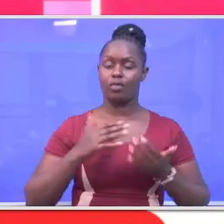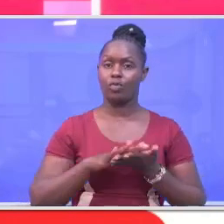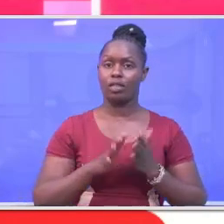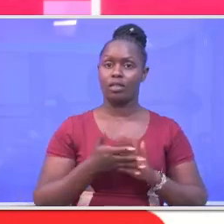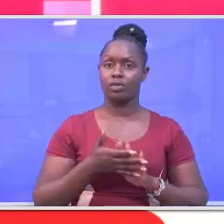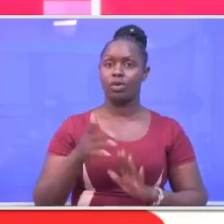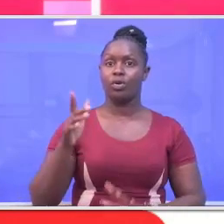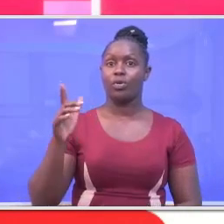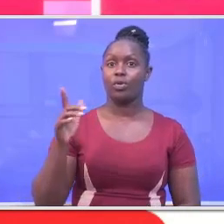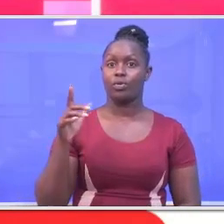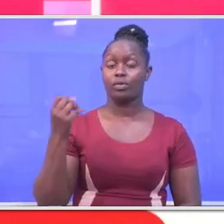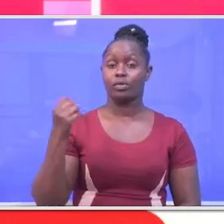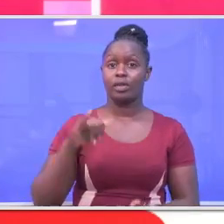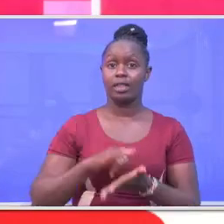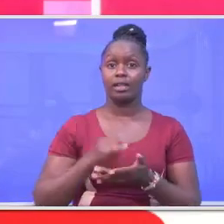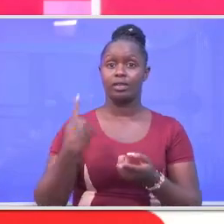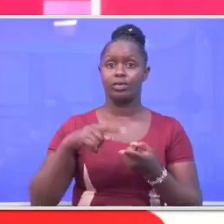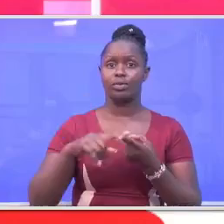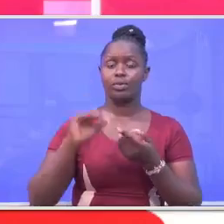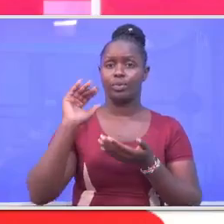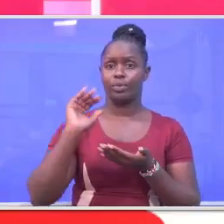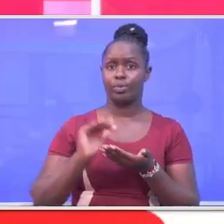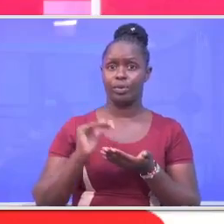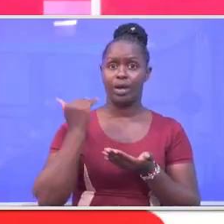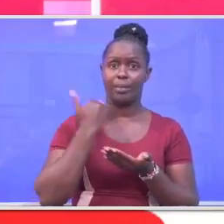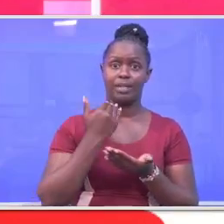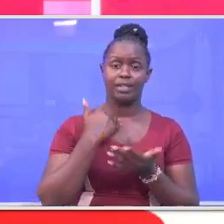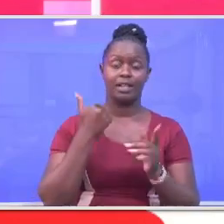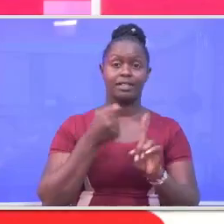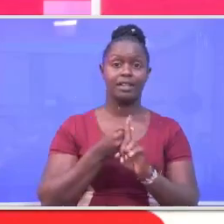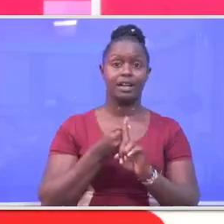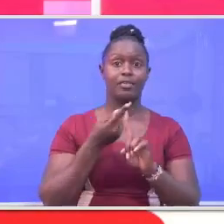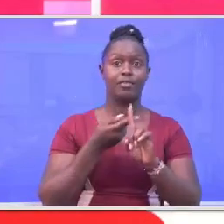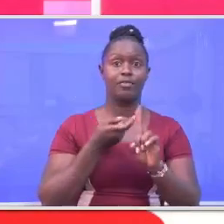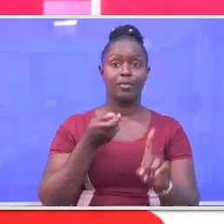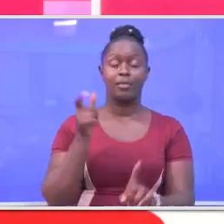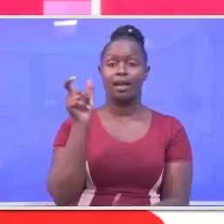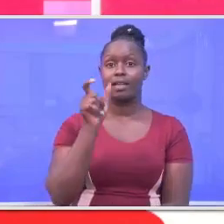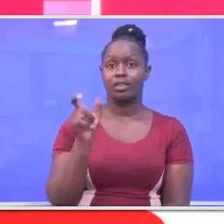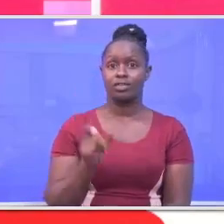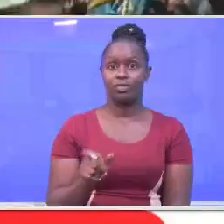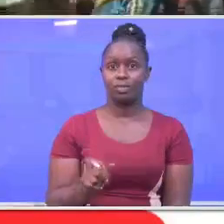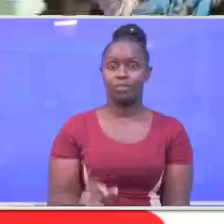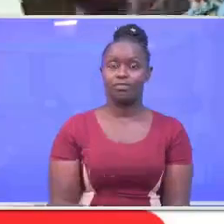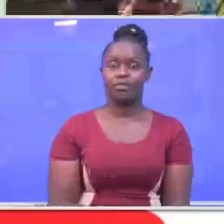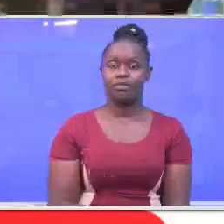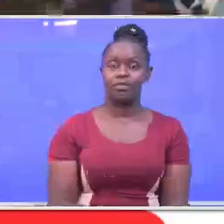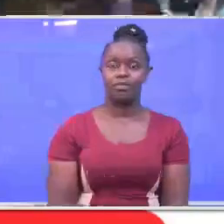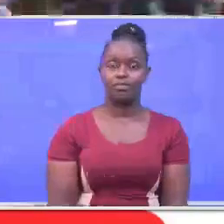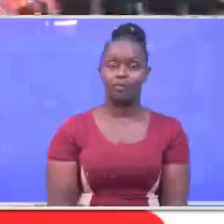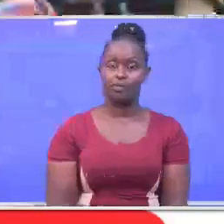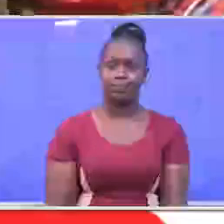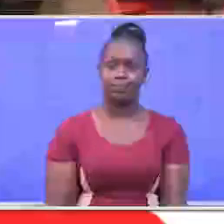Northrift in a bid to quell the rampant bandit attacks in the region. Chichi Josephine tells us more.